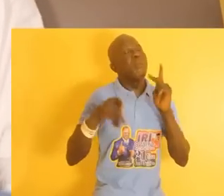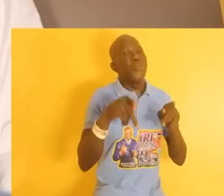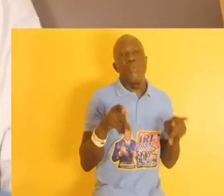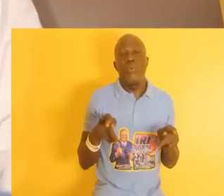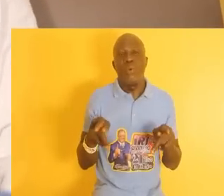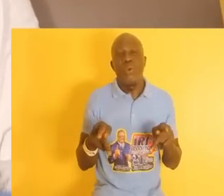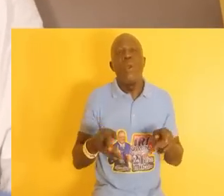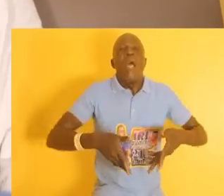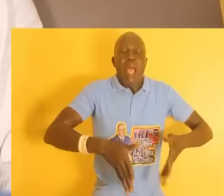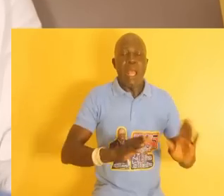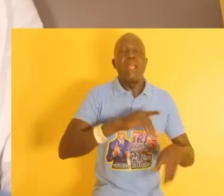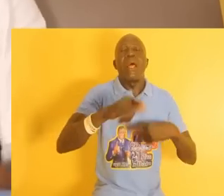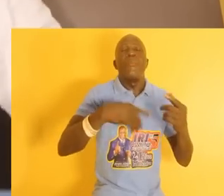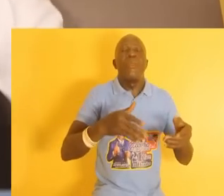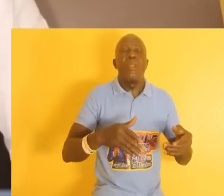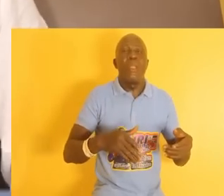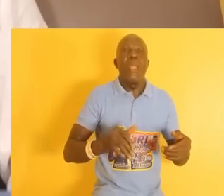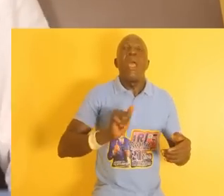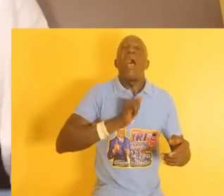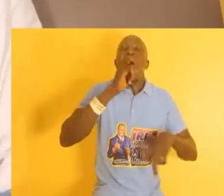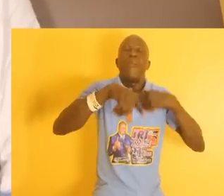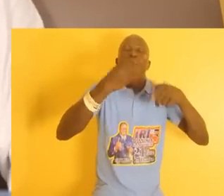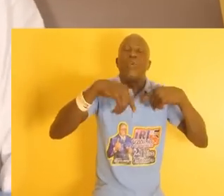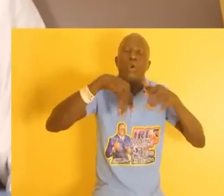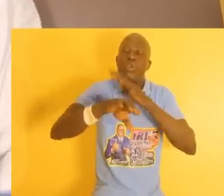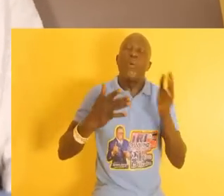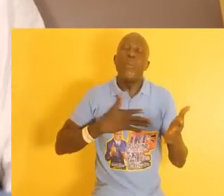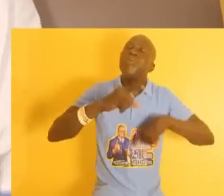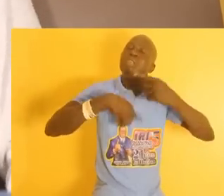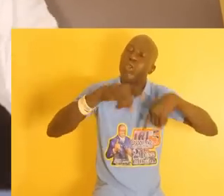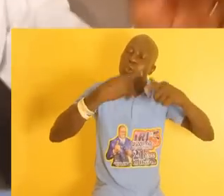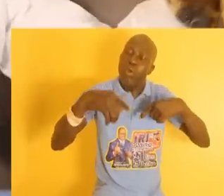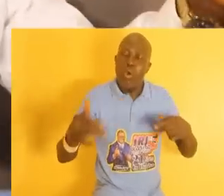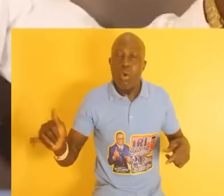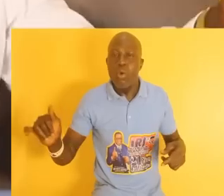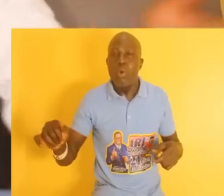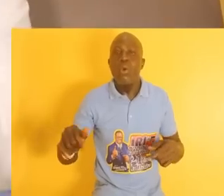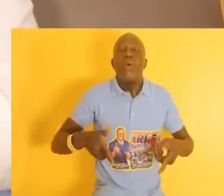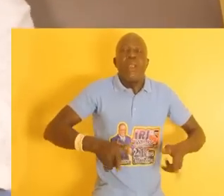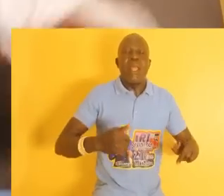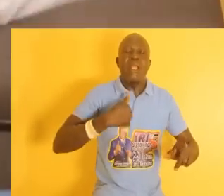I'm going to pay for that. I'm going to pay for that.